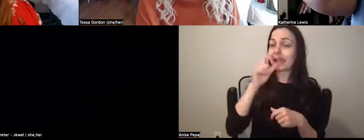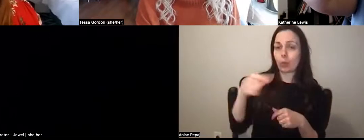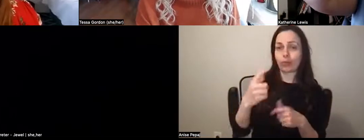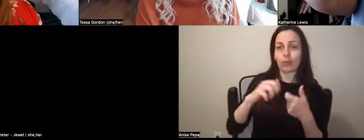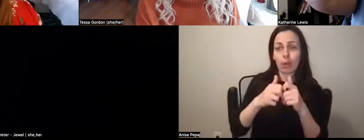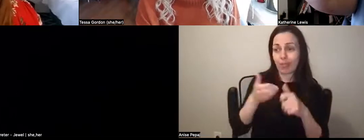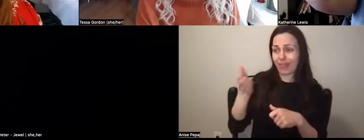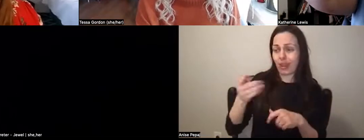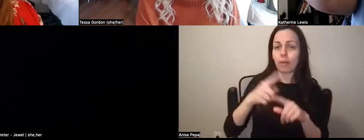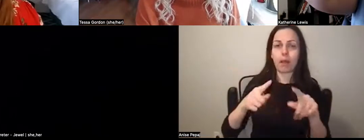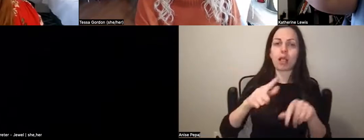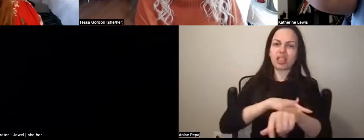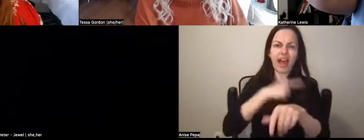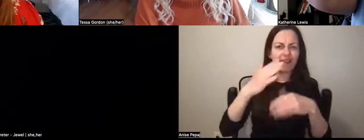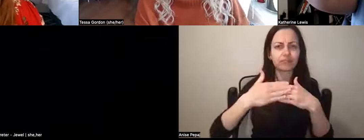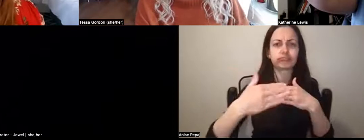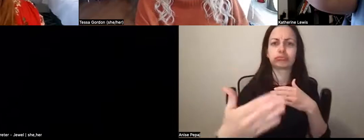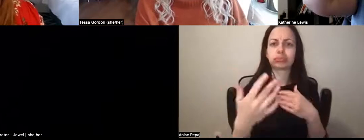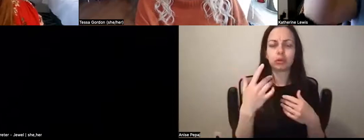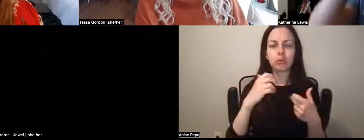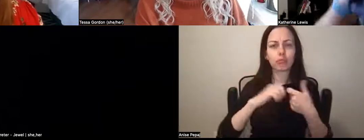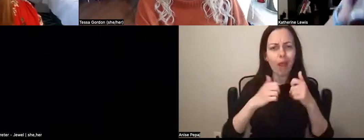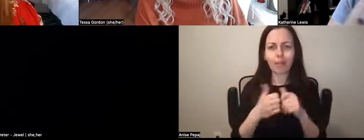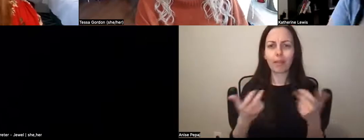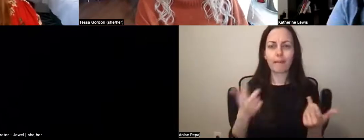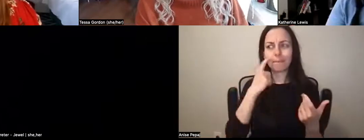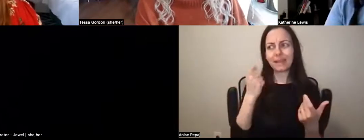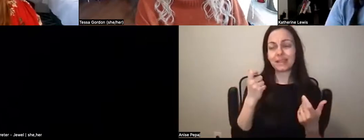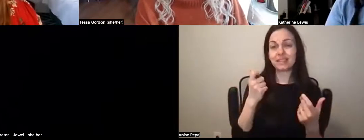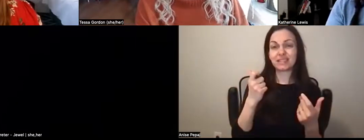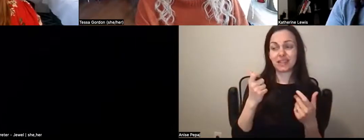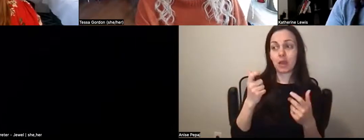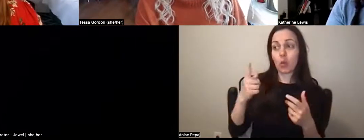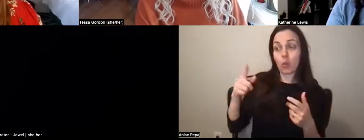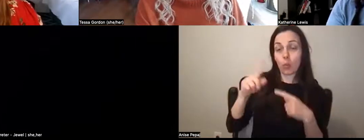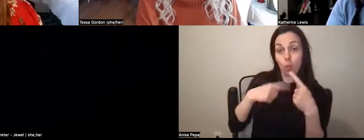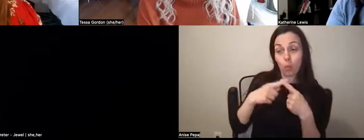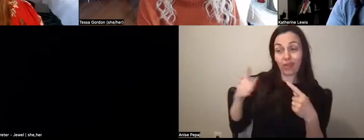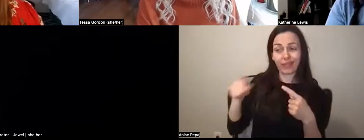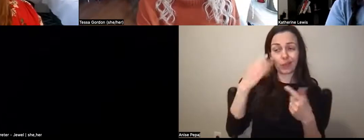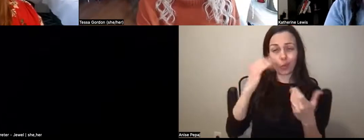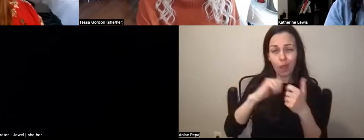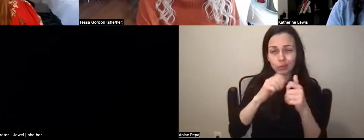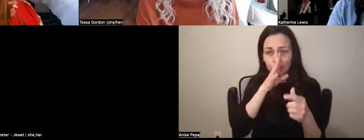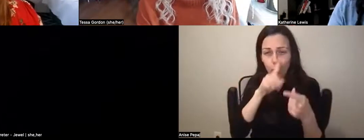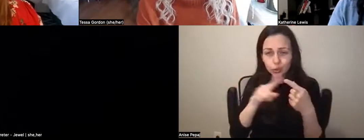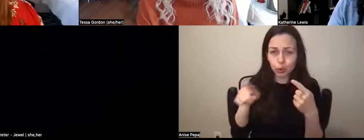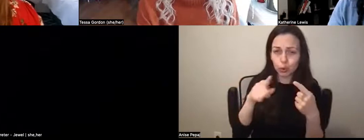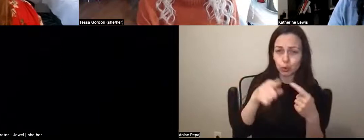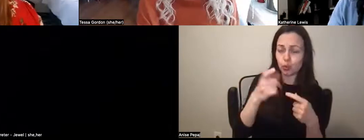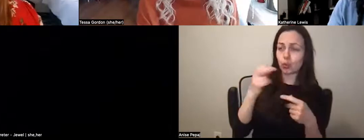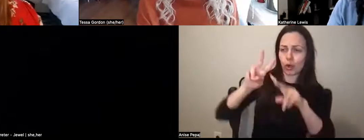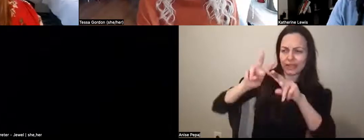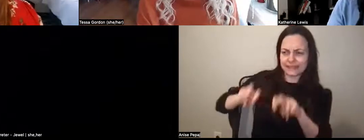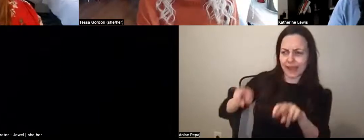becomes your lifelong problem because more issues occur when they don't know how to properly speak to you or assess you in a manner